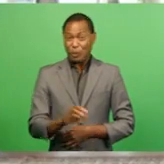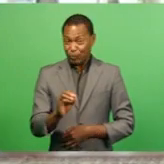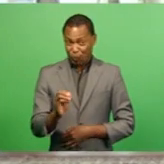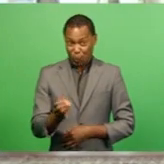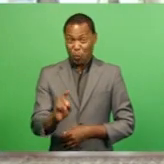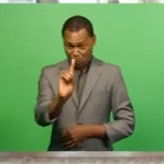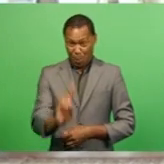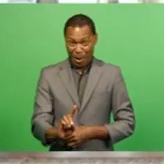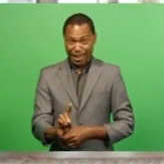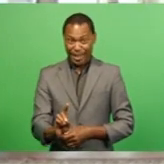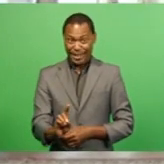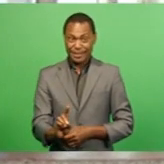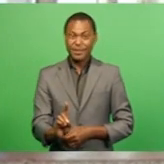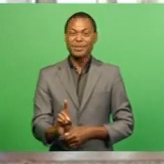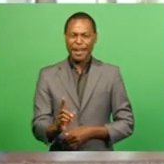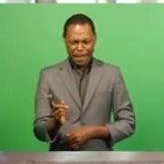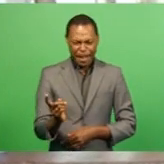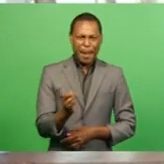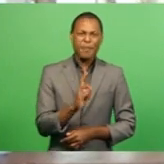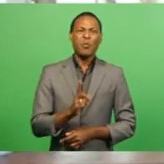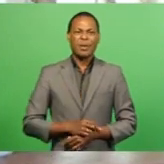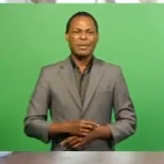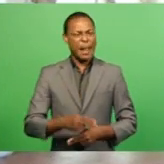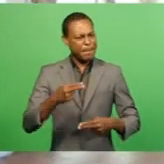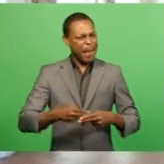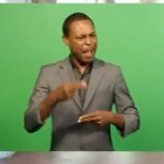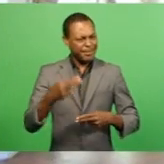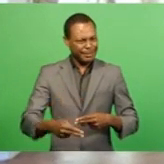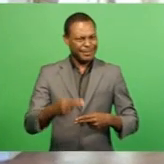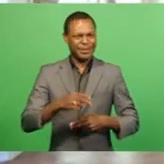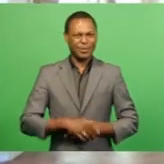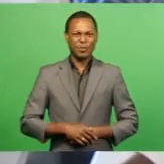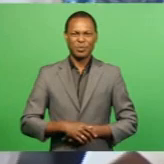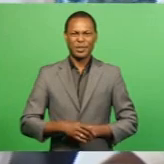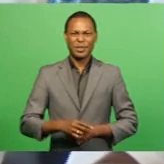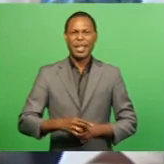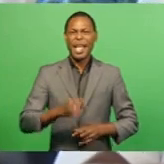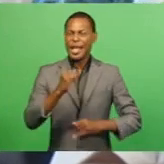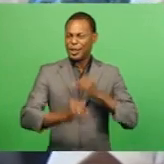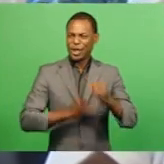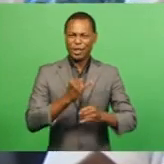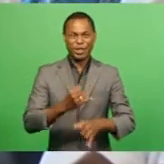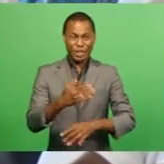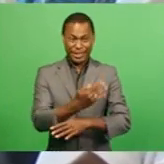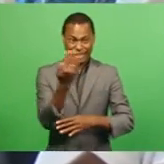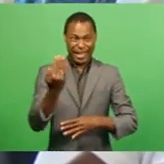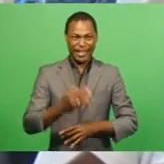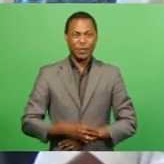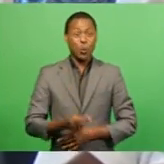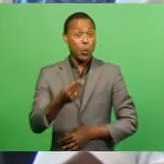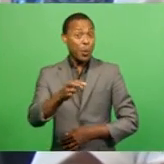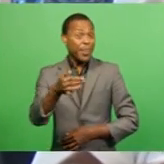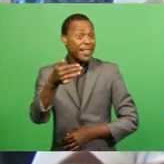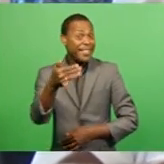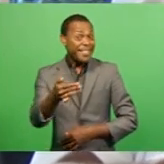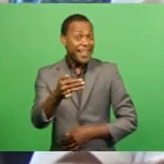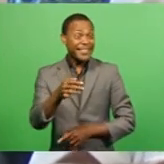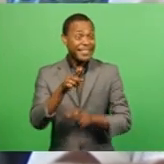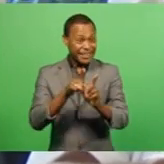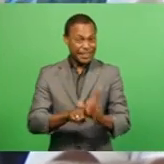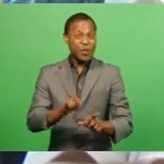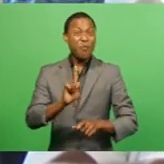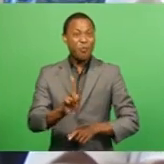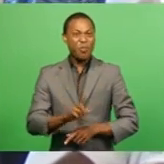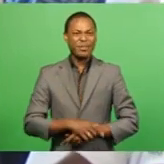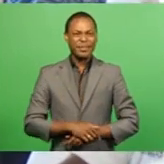to plant it on our International Day of Forest. This 29-year-old has been commended for